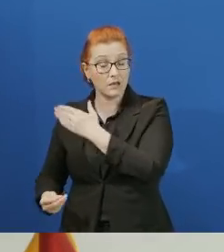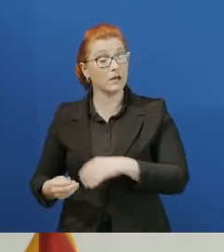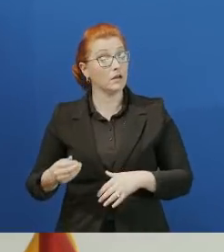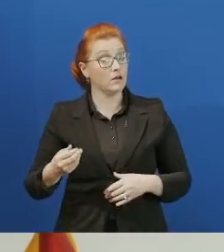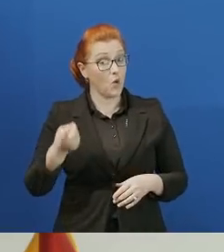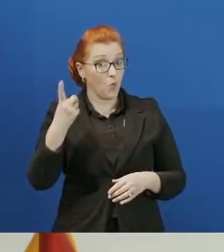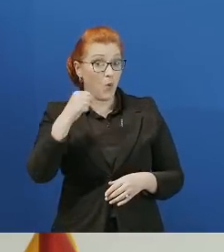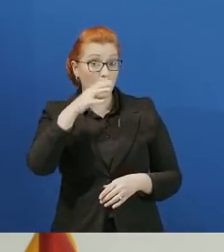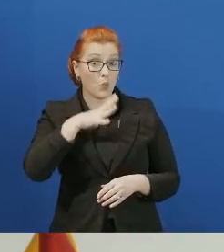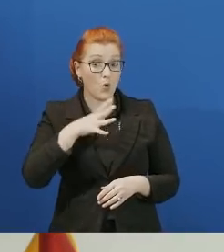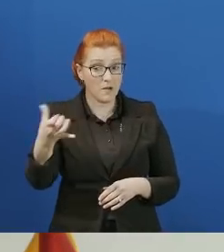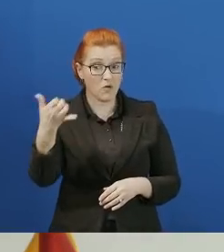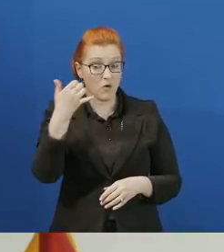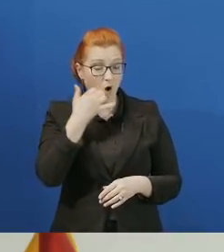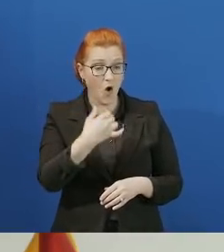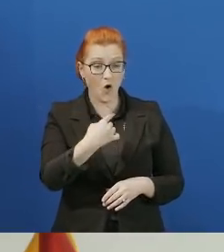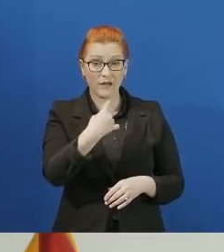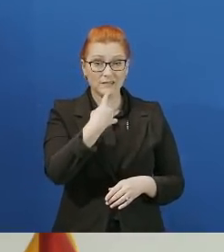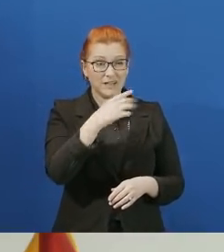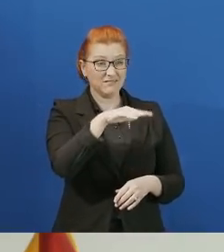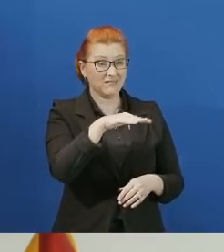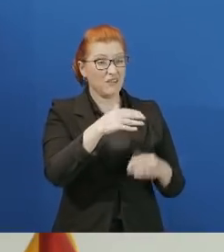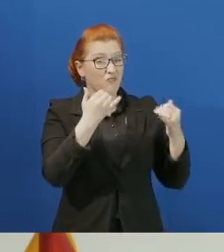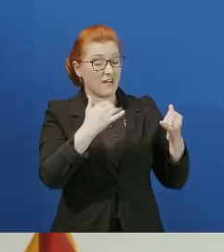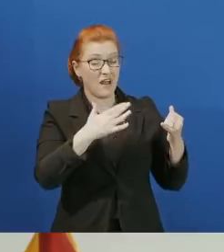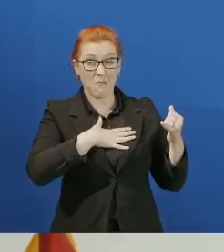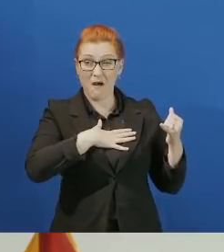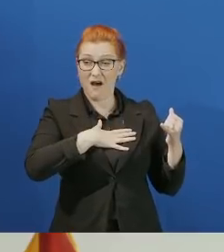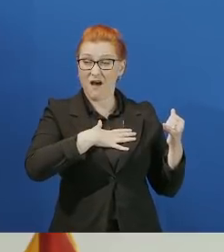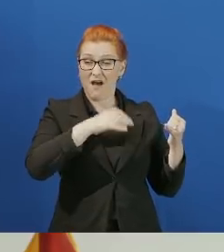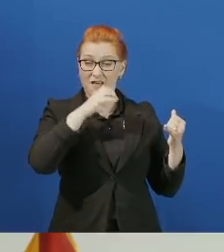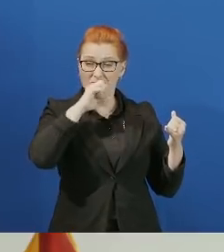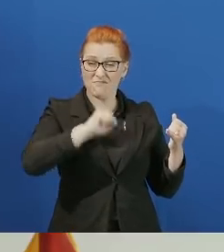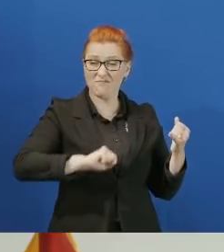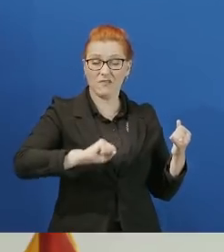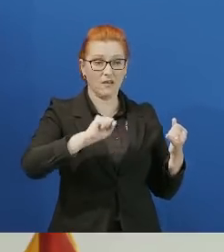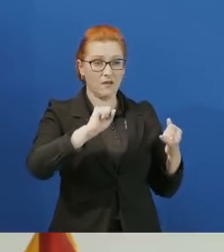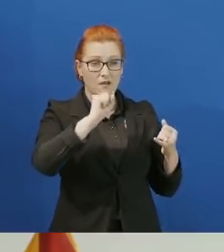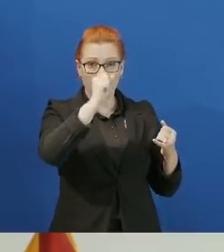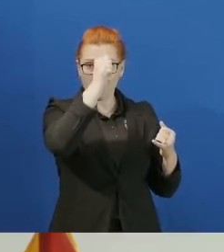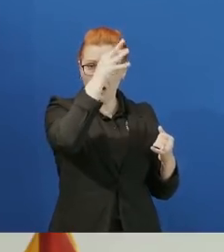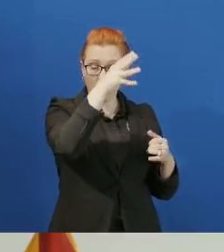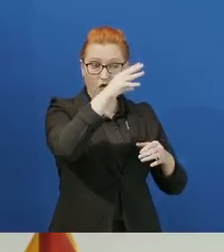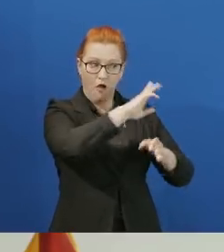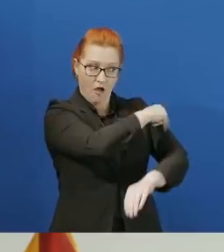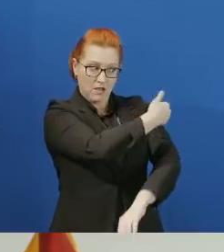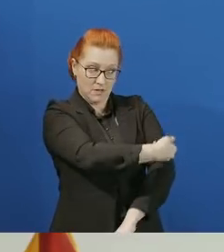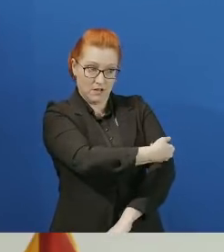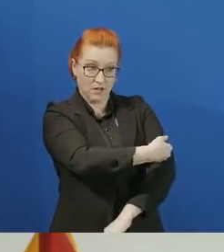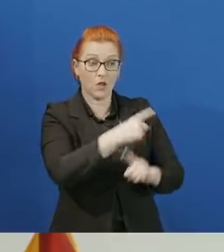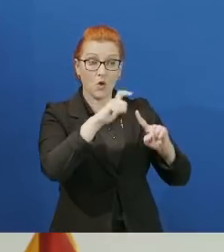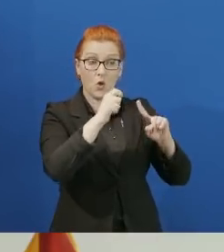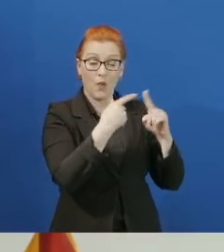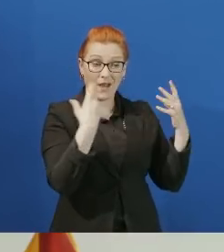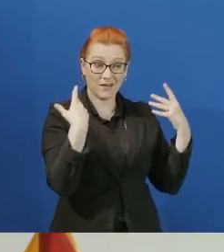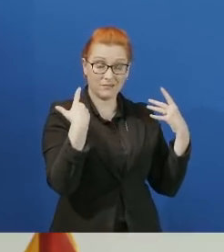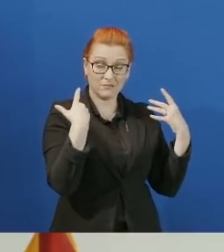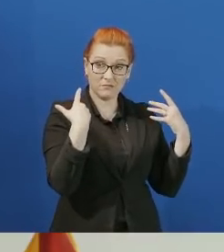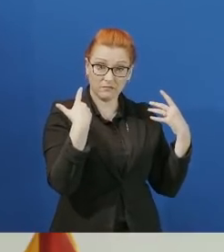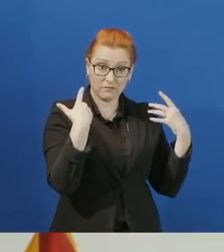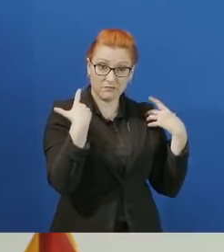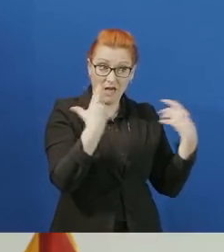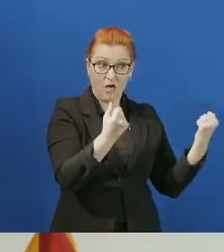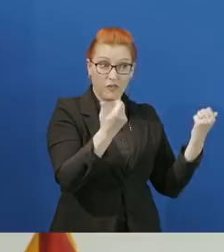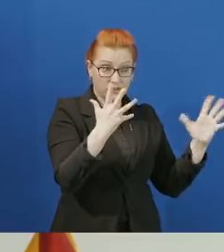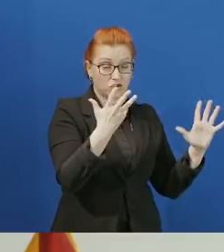I want to know which ones had 20 deaths and which ones had 0. And she thinks she has a right to know that, and that would guide her decision.